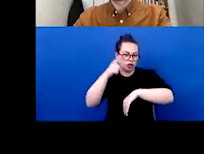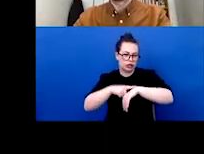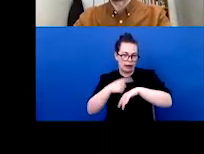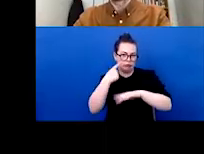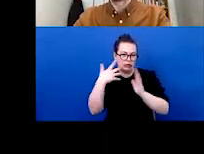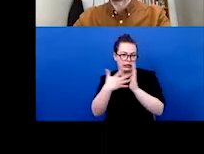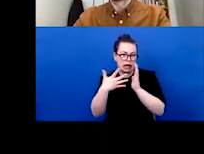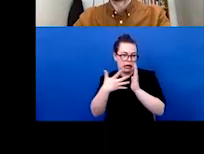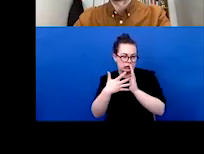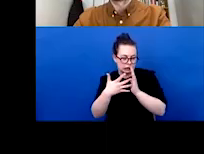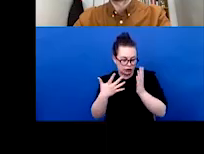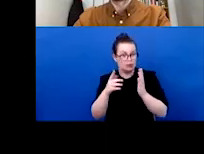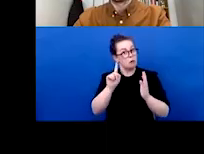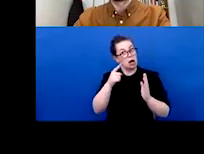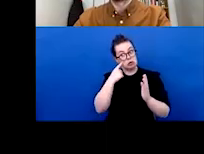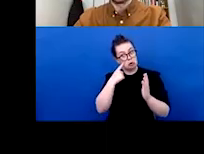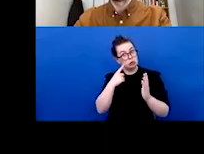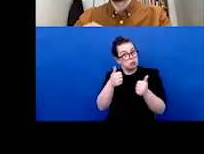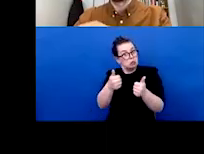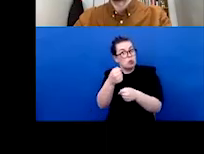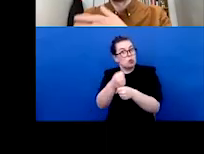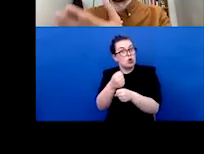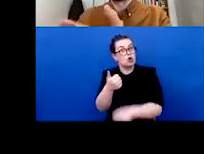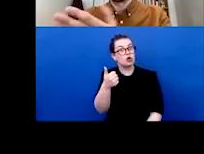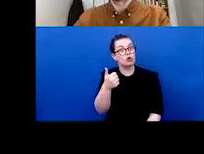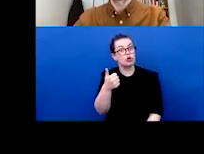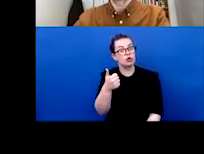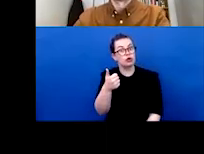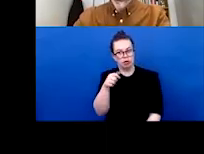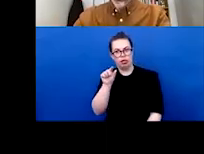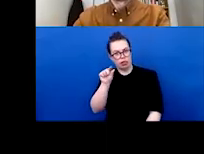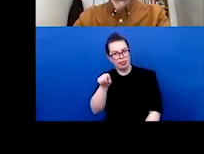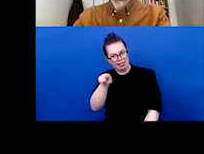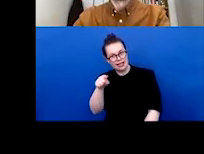it classifies sentences pretty much the way the brain classifies them,